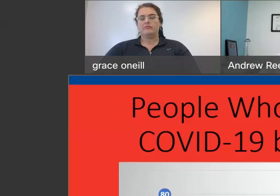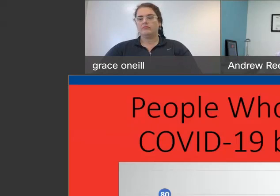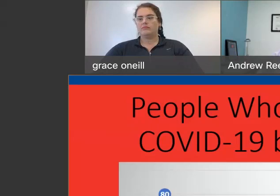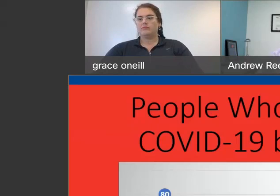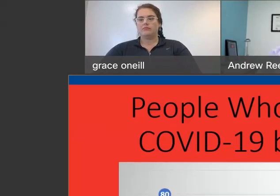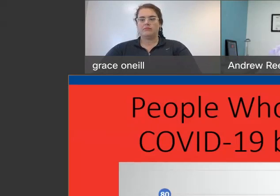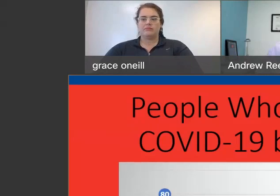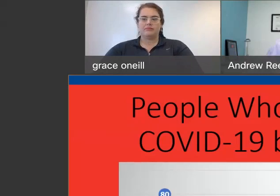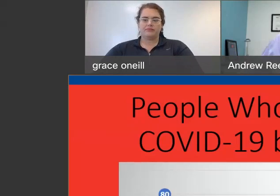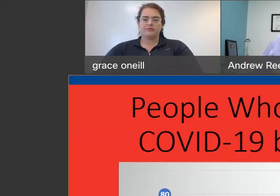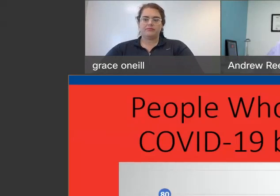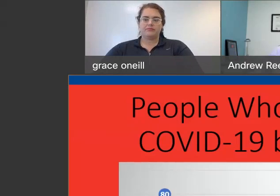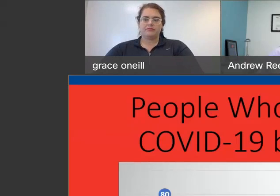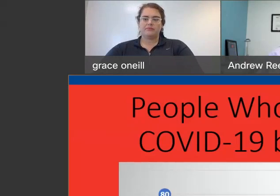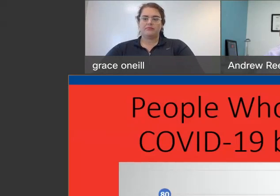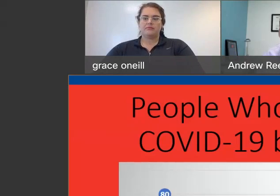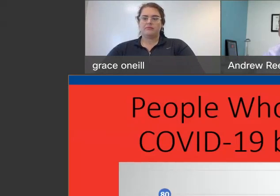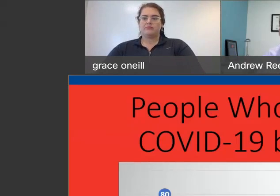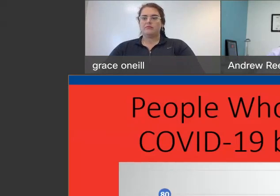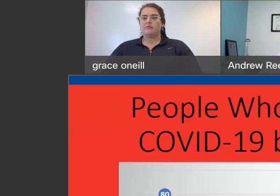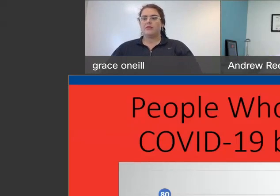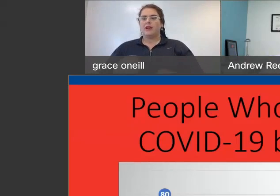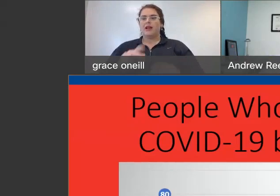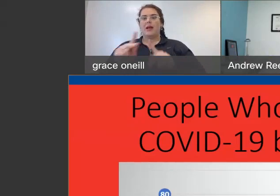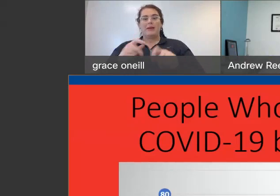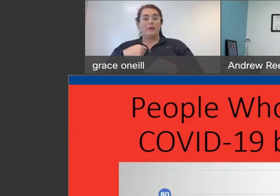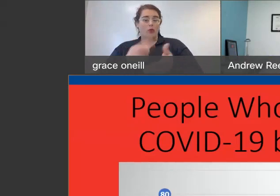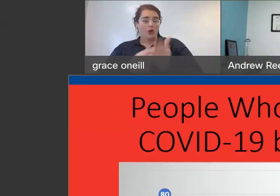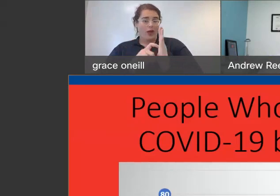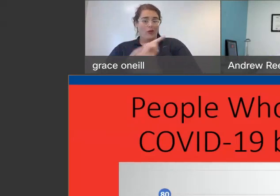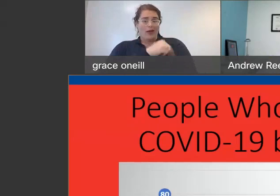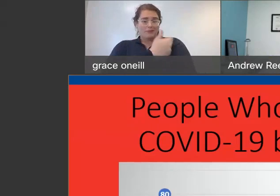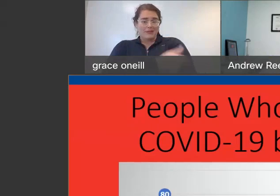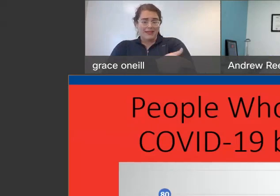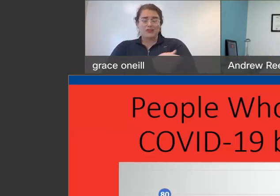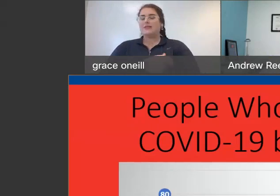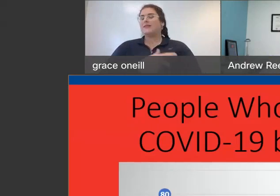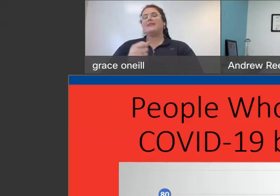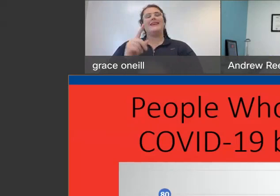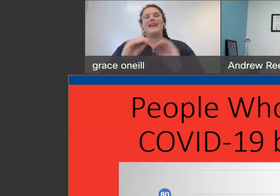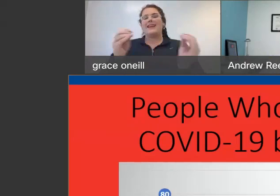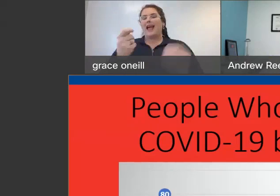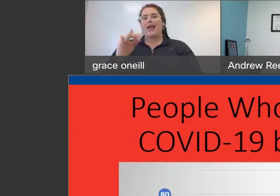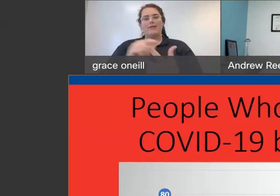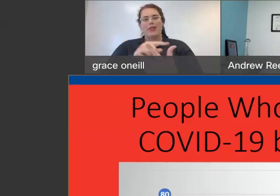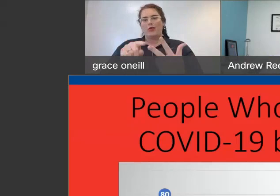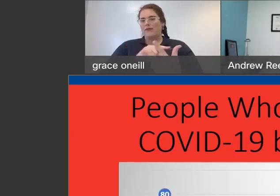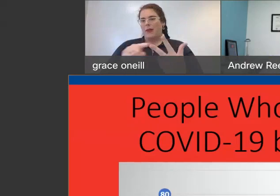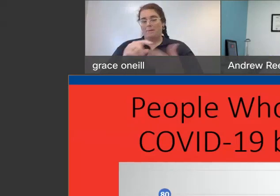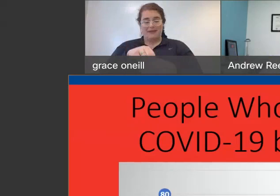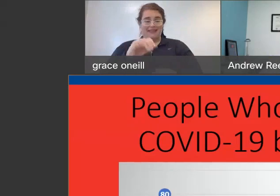So people requiring hospitalization, there were no people, none of the 3 people diagnosed in February required